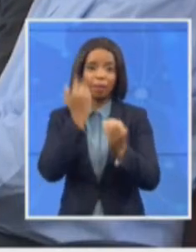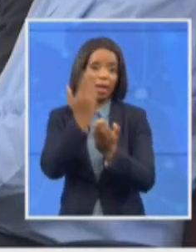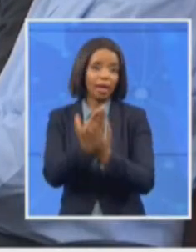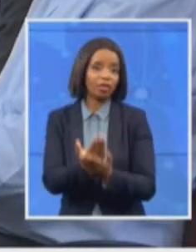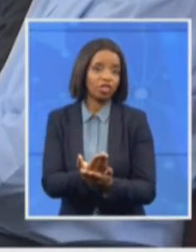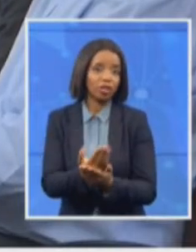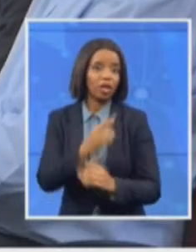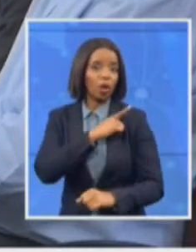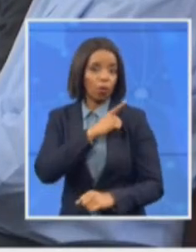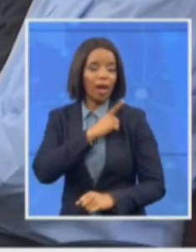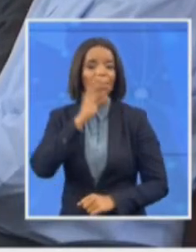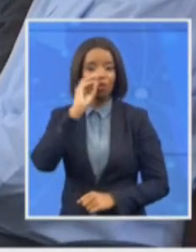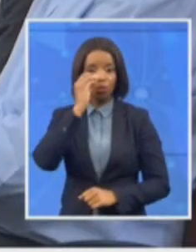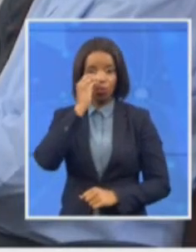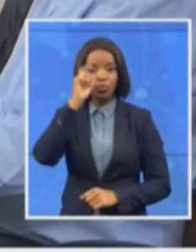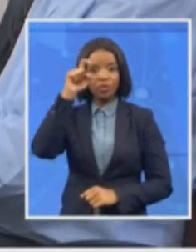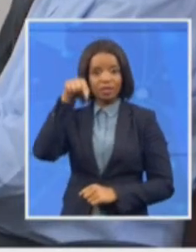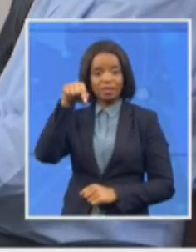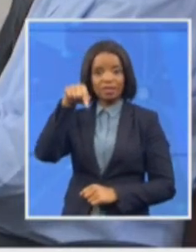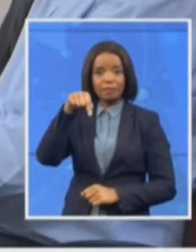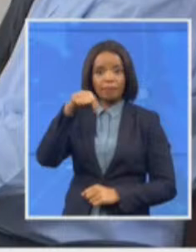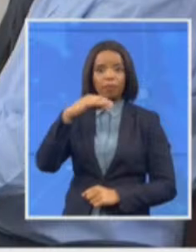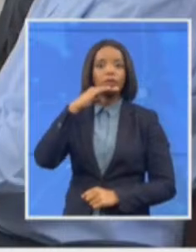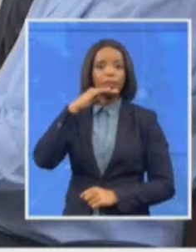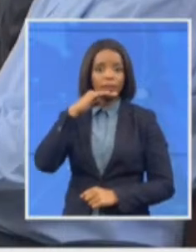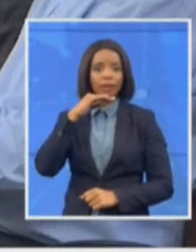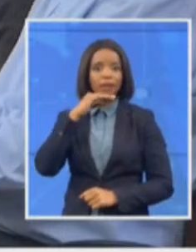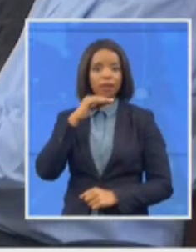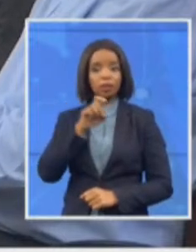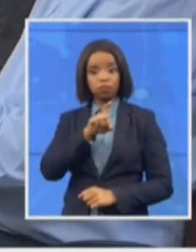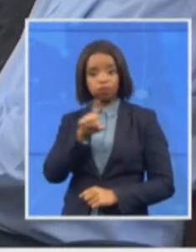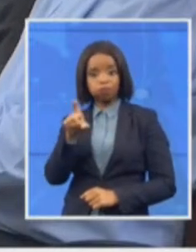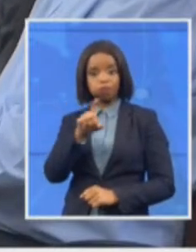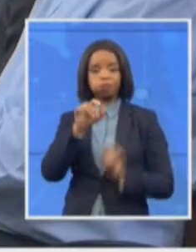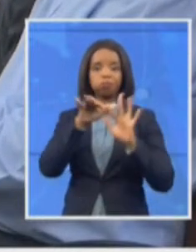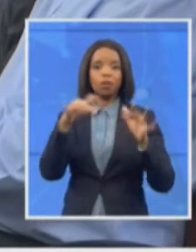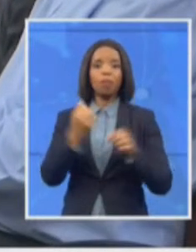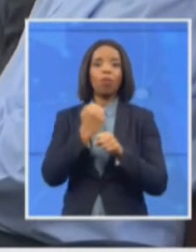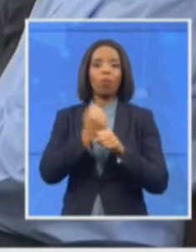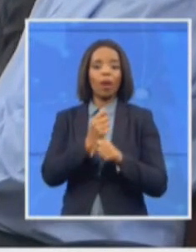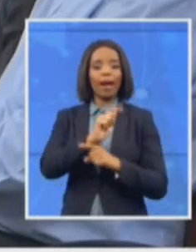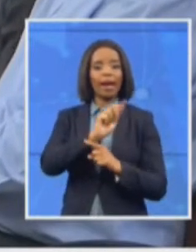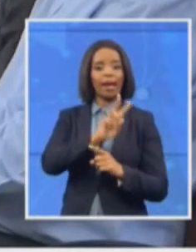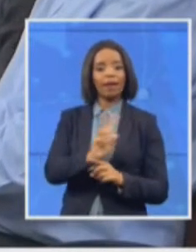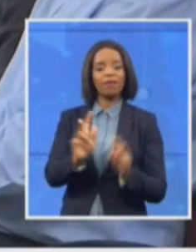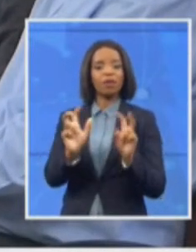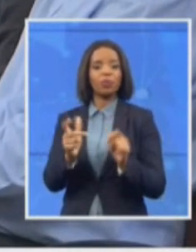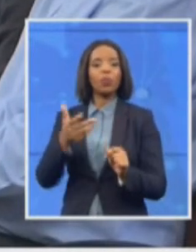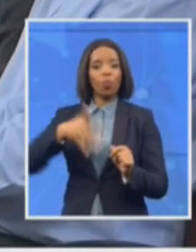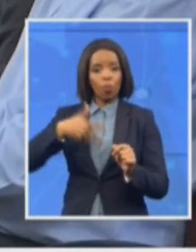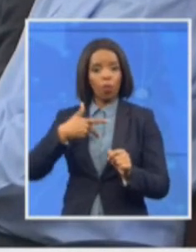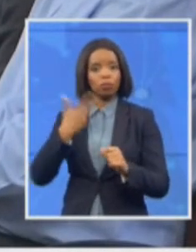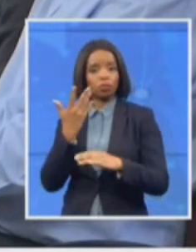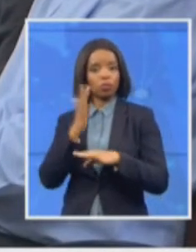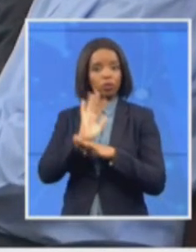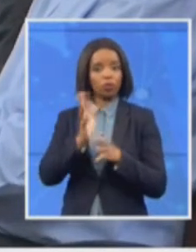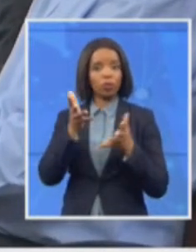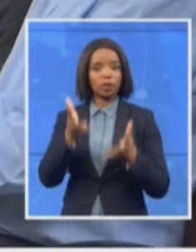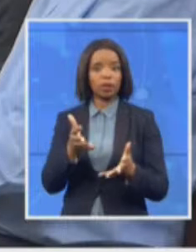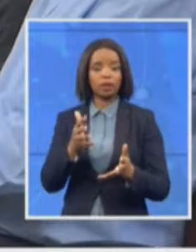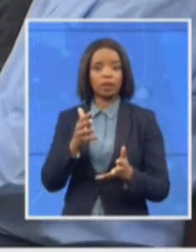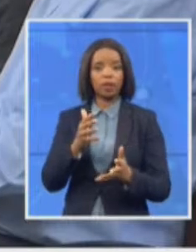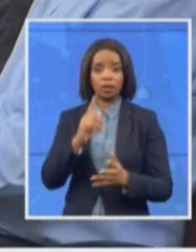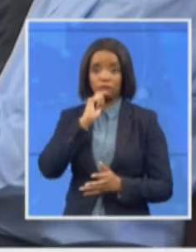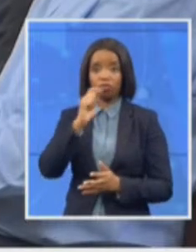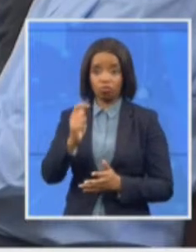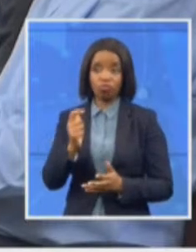to expose this." The question is whether it's true is another matter, because they probably run to court to say it's not true, you haven't heard